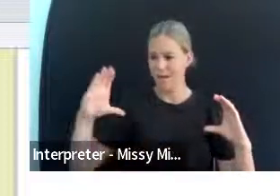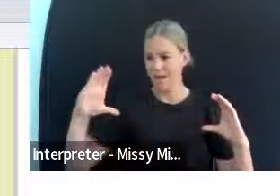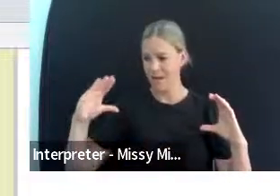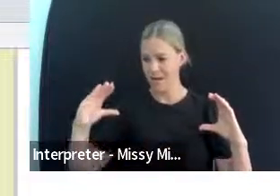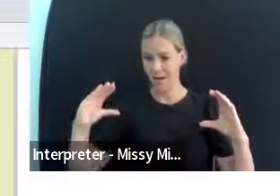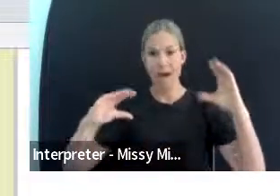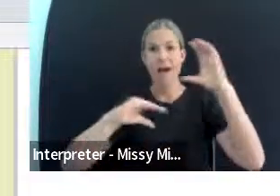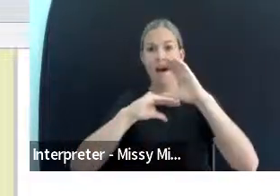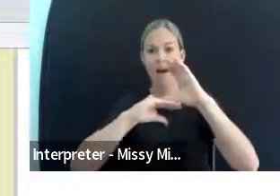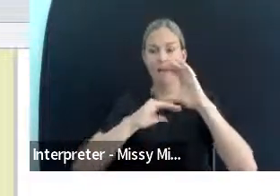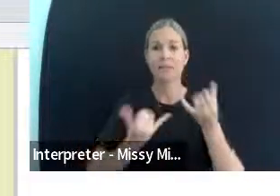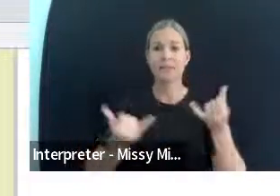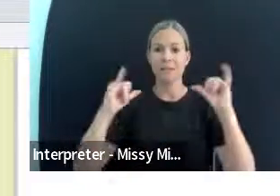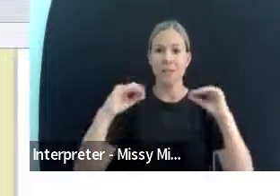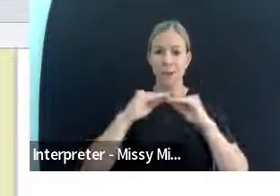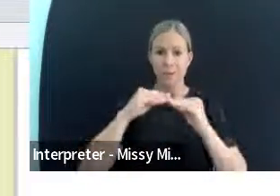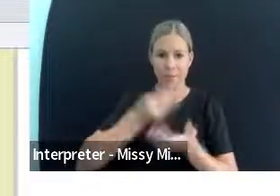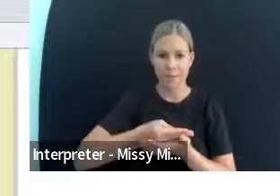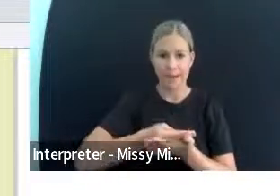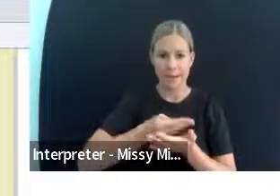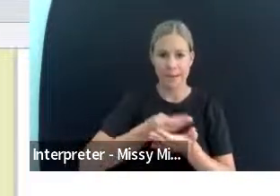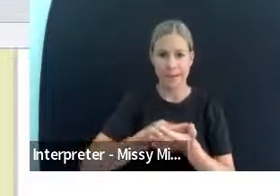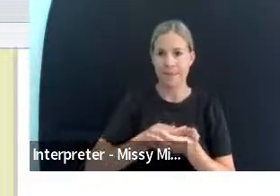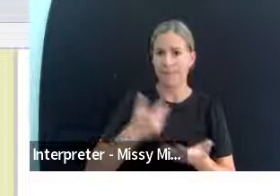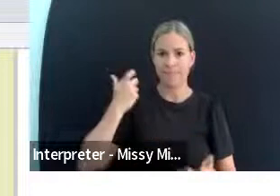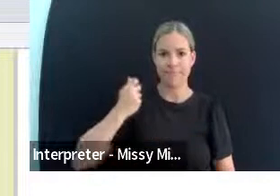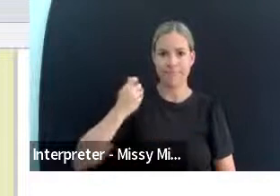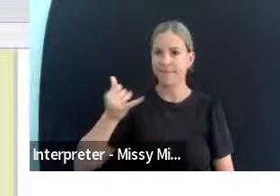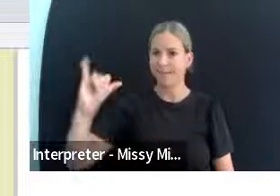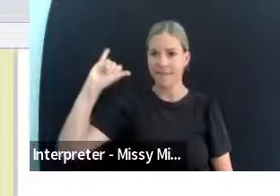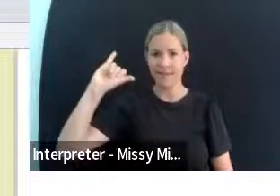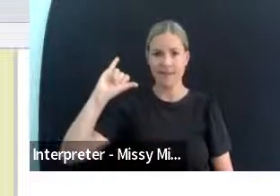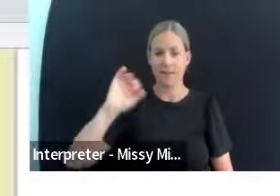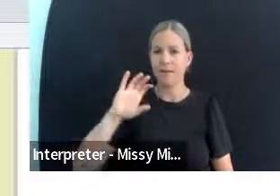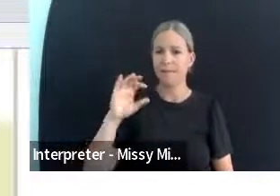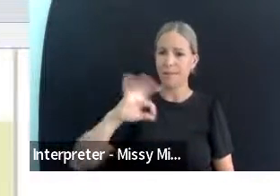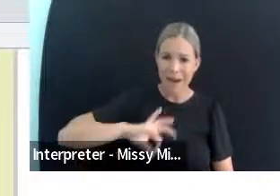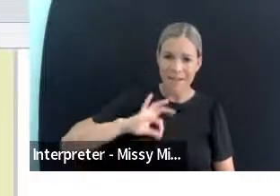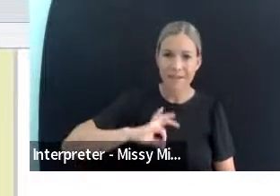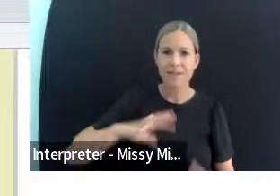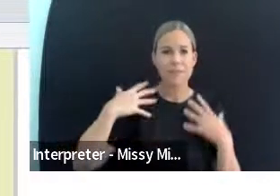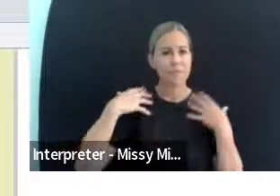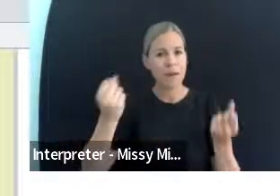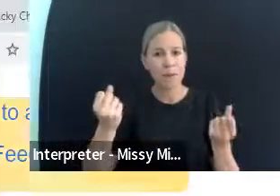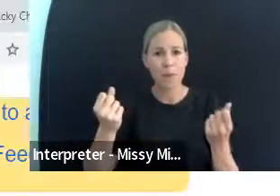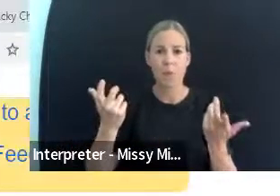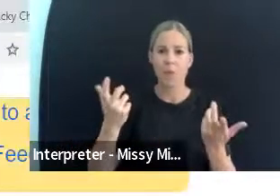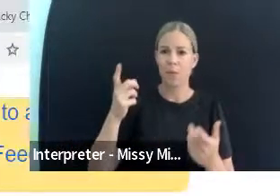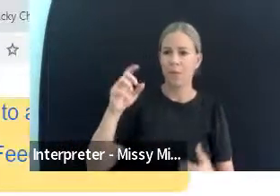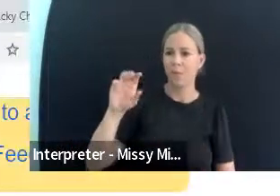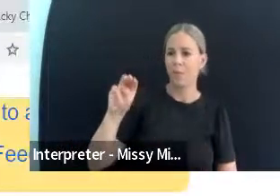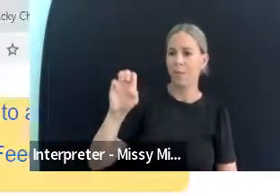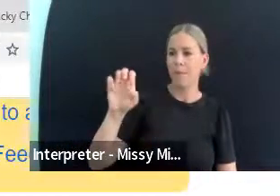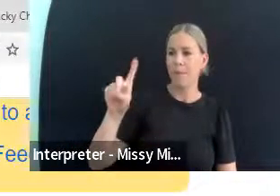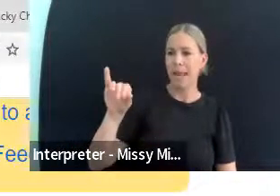$342.50 more per month. They would still have an SSI cash payment. They would still have Medicaid coverage. So this website, to me, could be really helpful